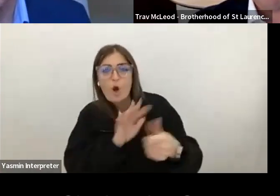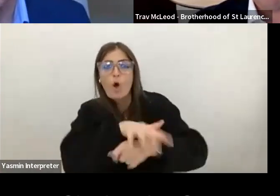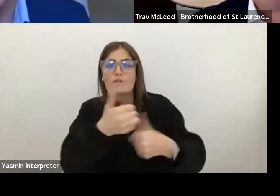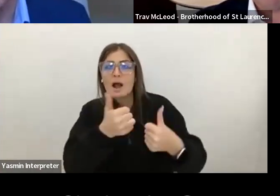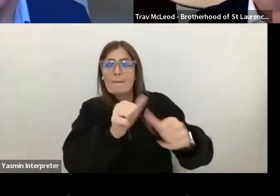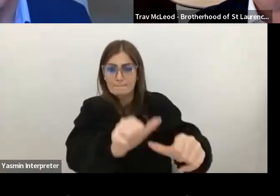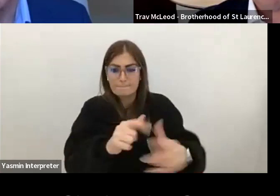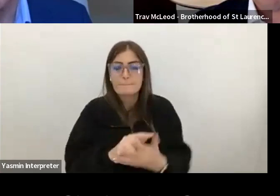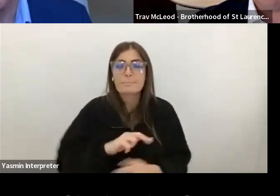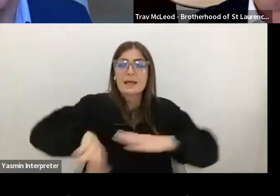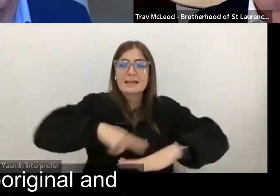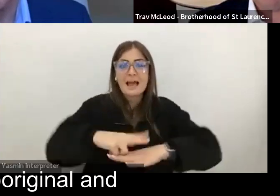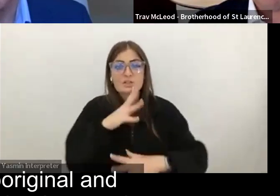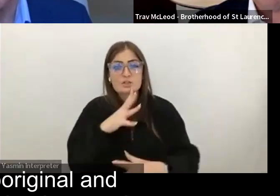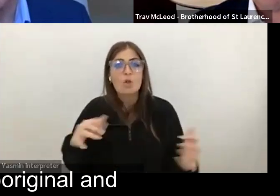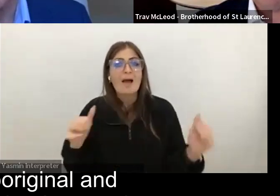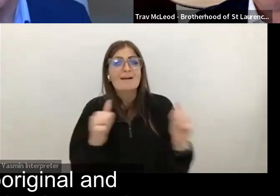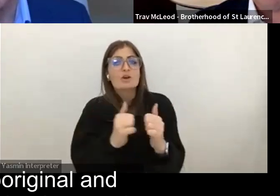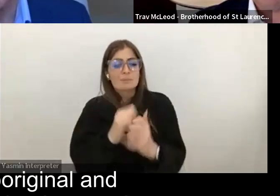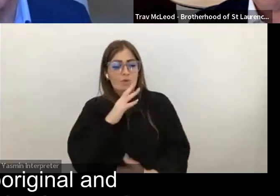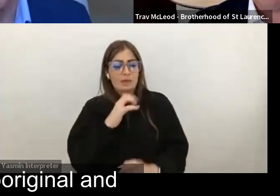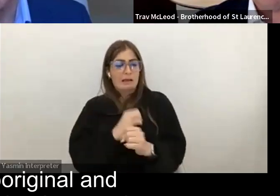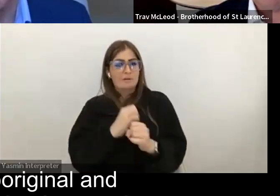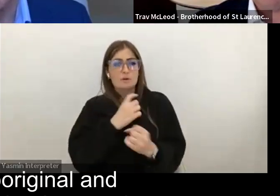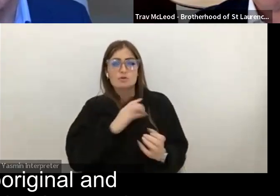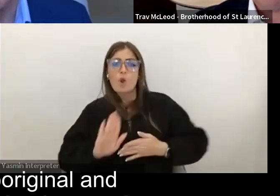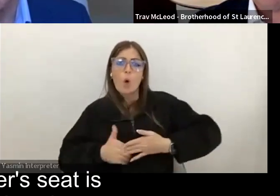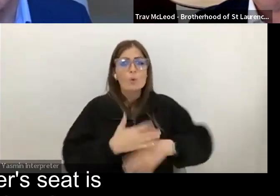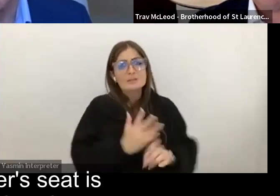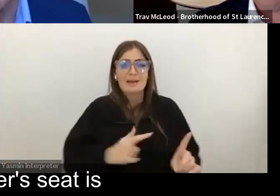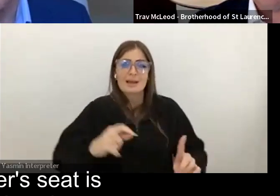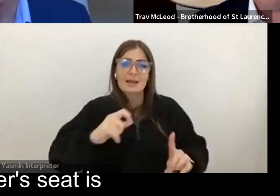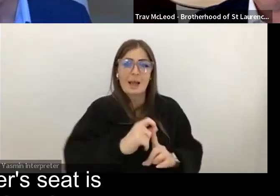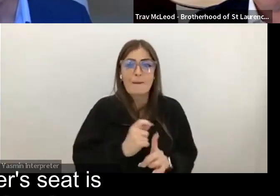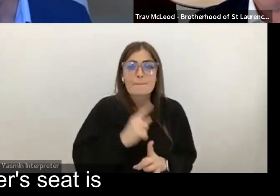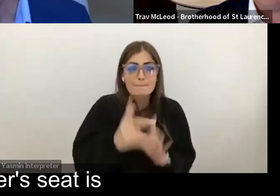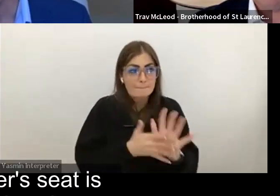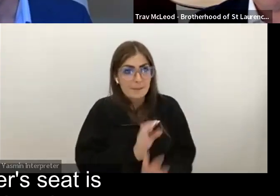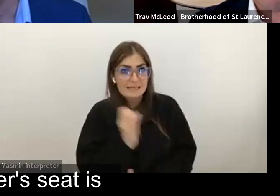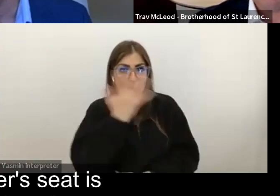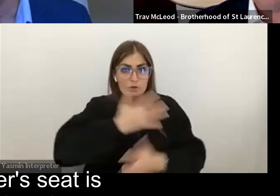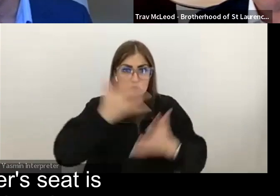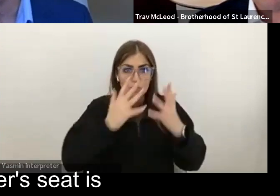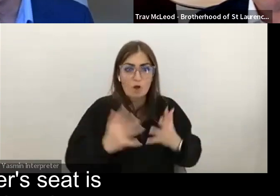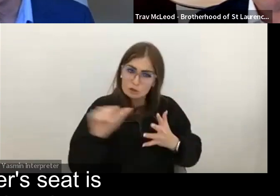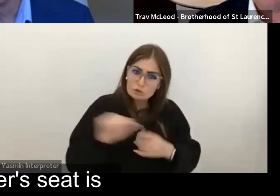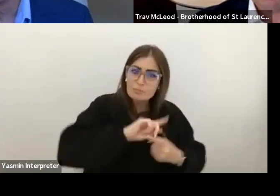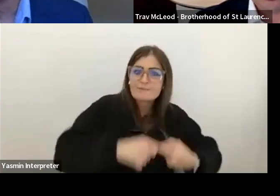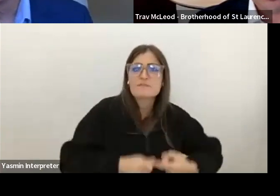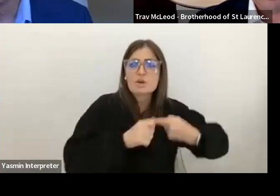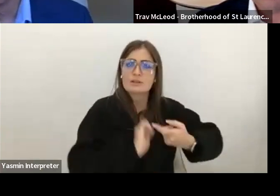National Agreement on Closing the Gap that puts Aboriginal and Torres Strait Islander people in the driver's seat is helping to drive